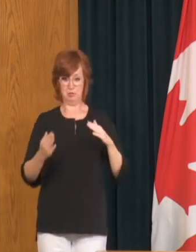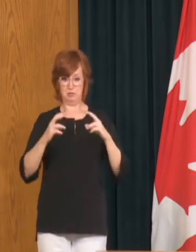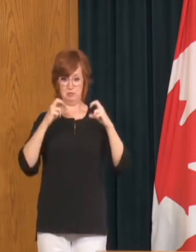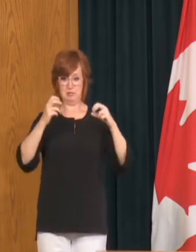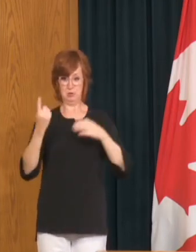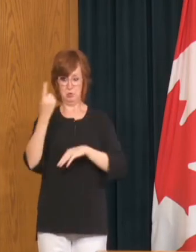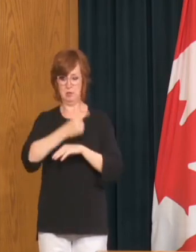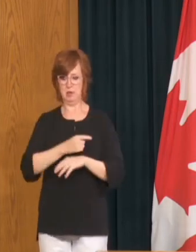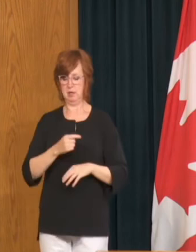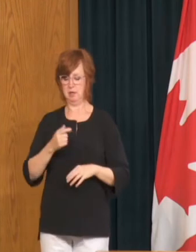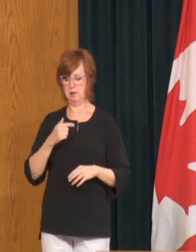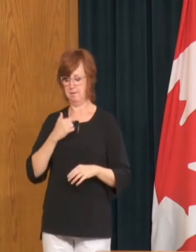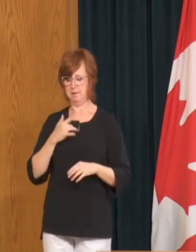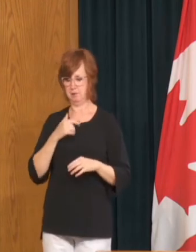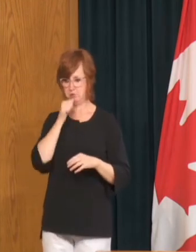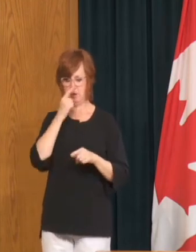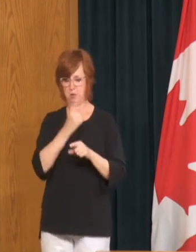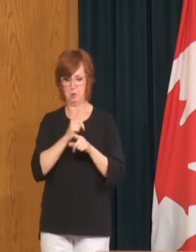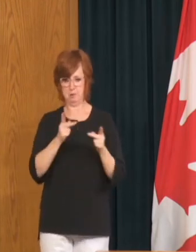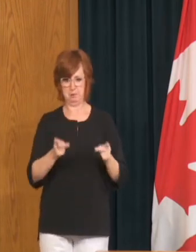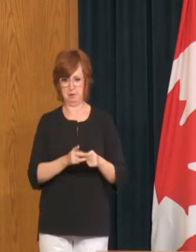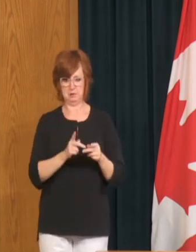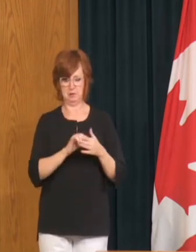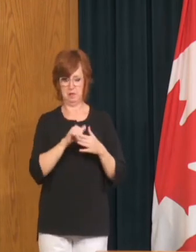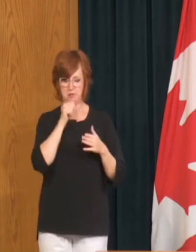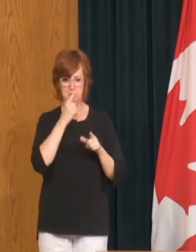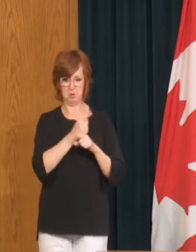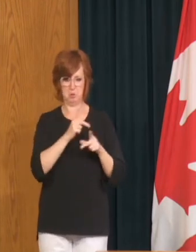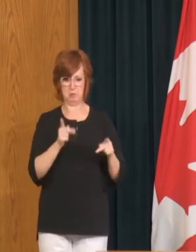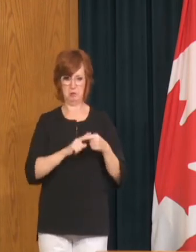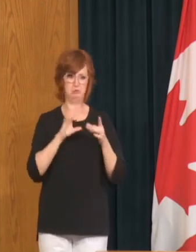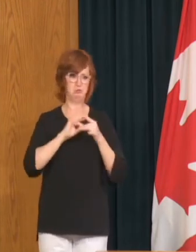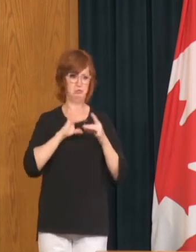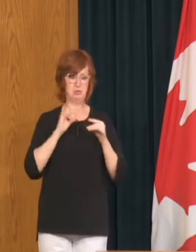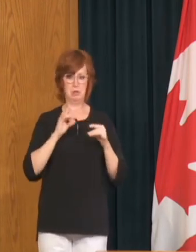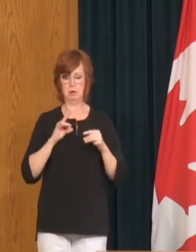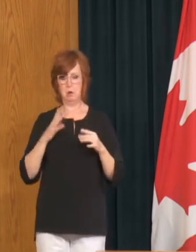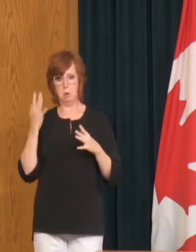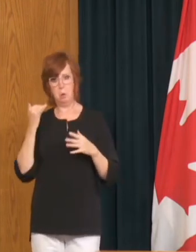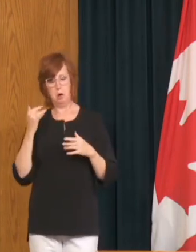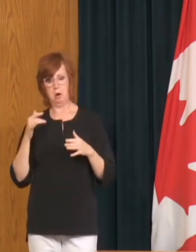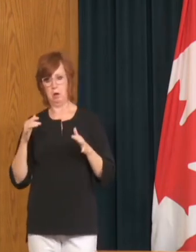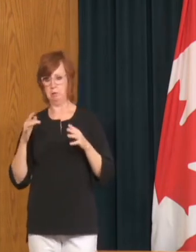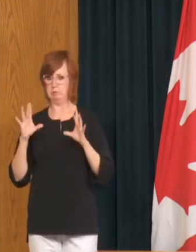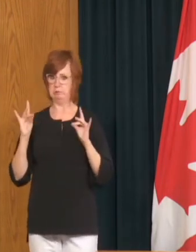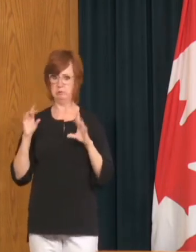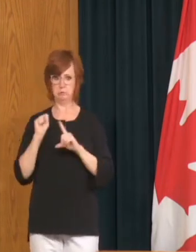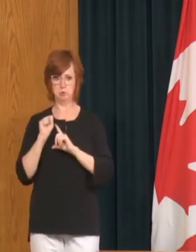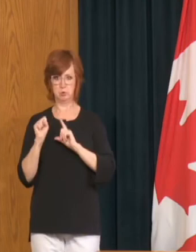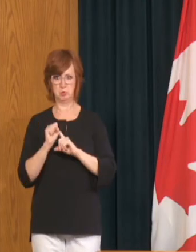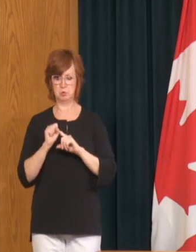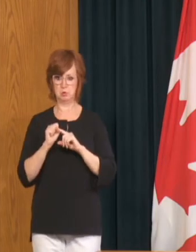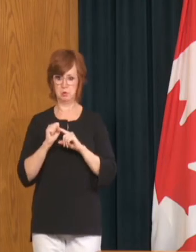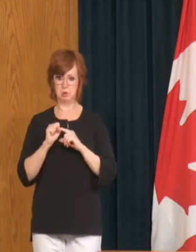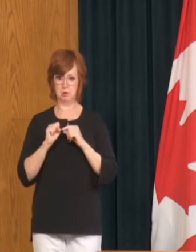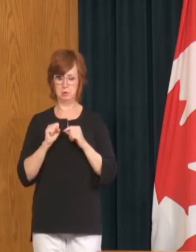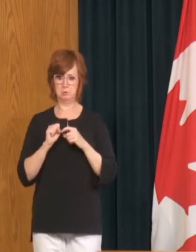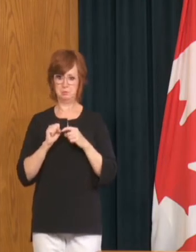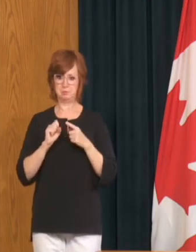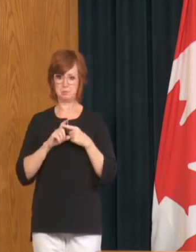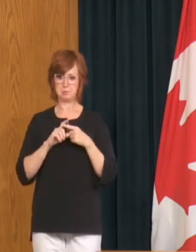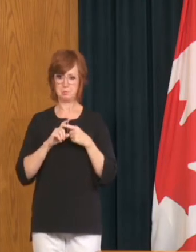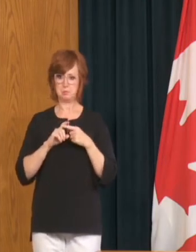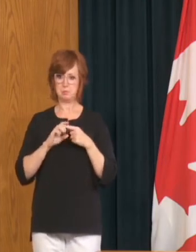Those comments shouldn't have been made in the House. It shouldn't have been made by the individual due to the controversy of this